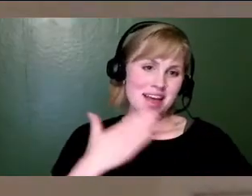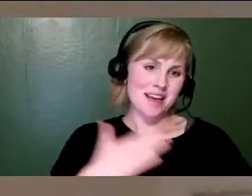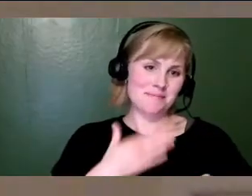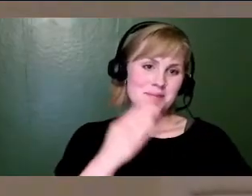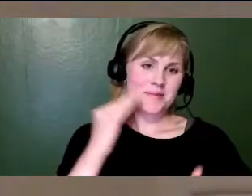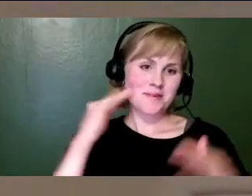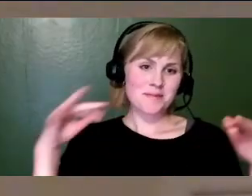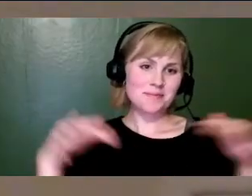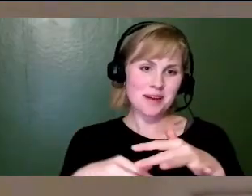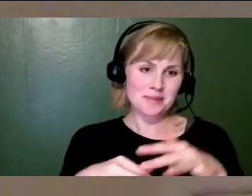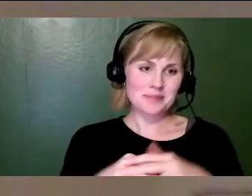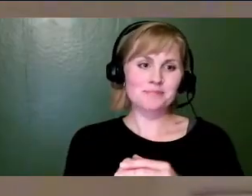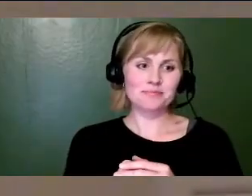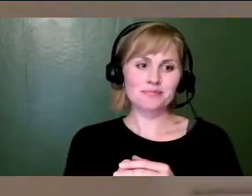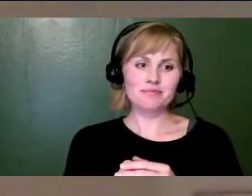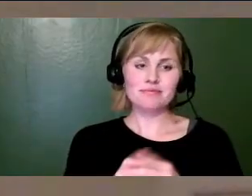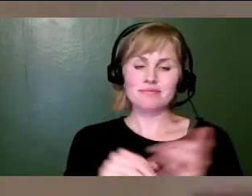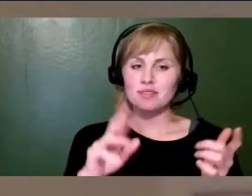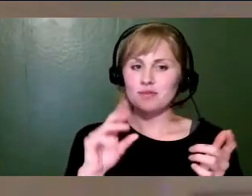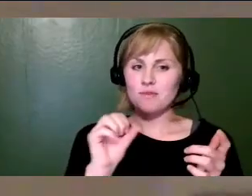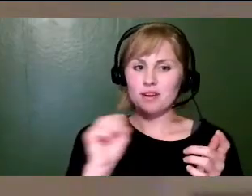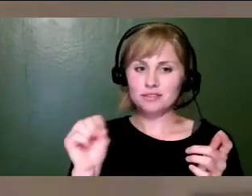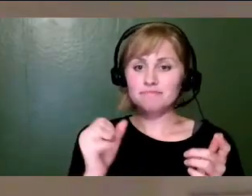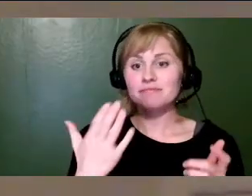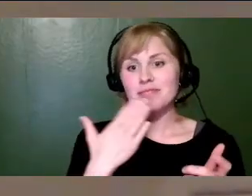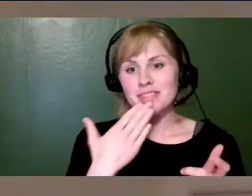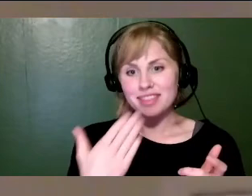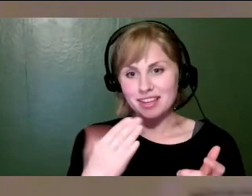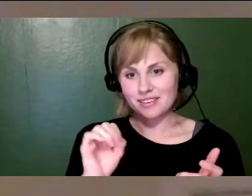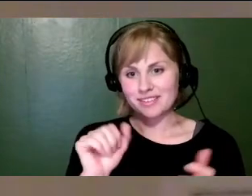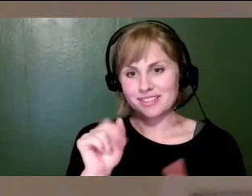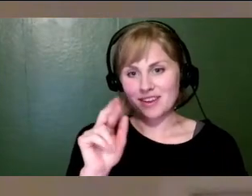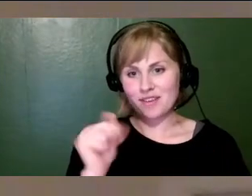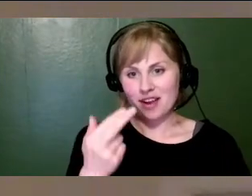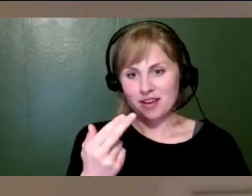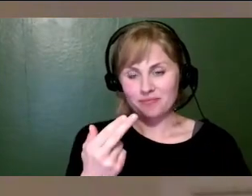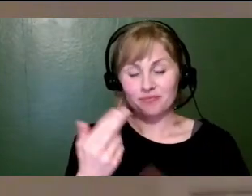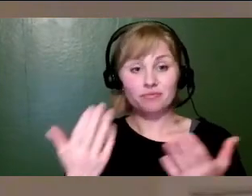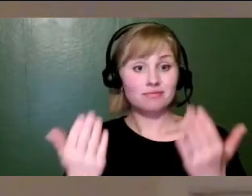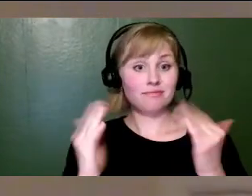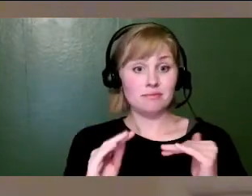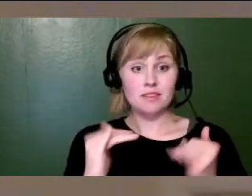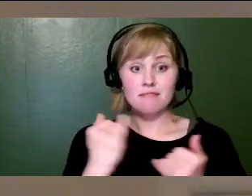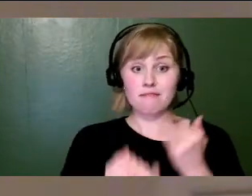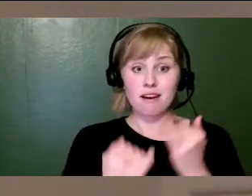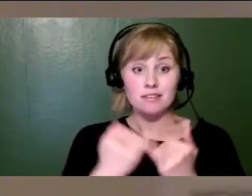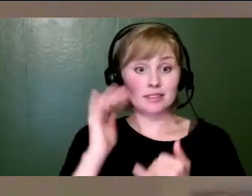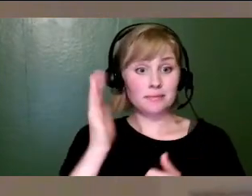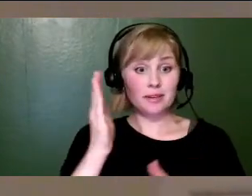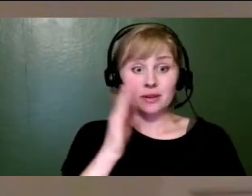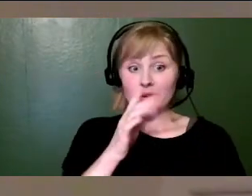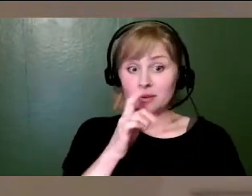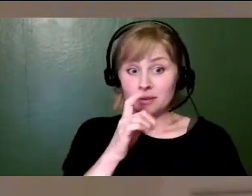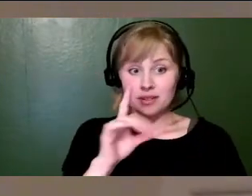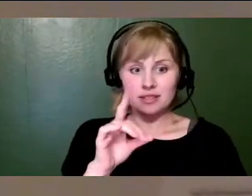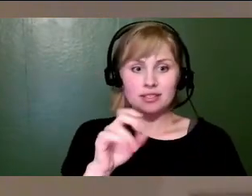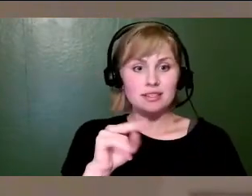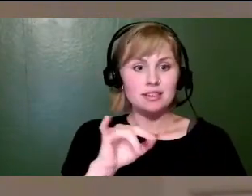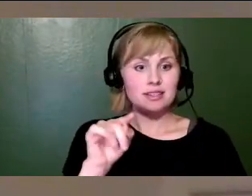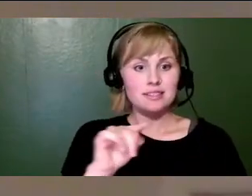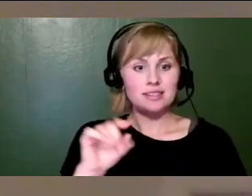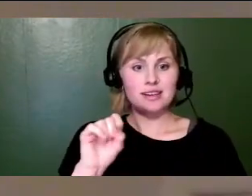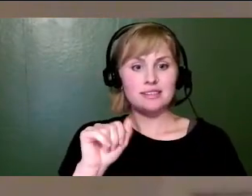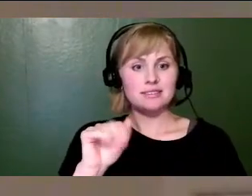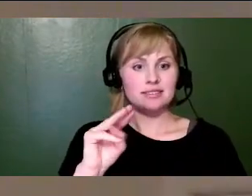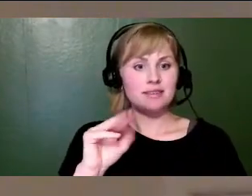Thank you, Sarah. Next, our final speaker tonight is Denise Samadi. Denise is in 3L this year. She's